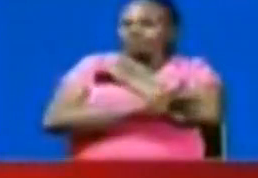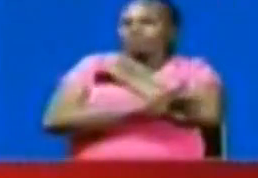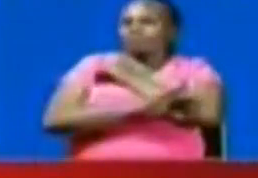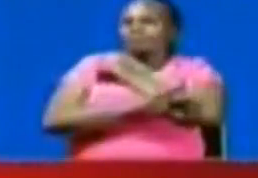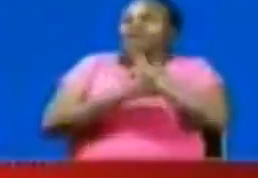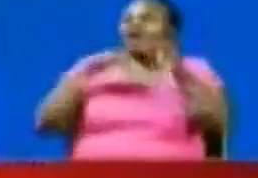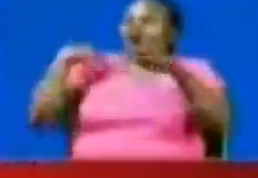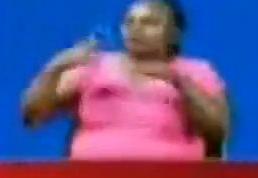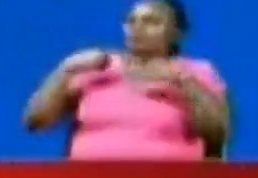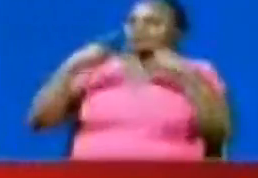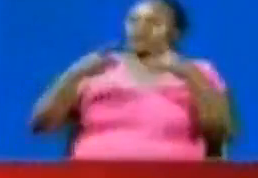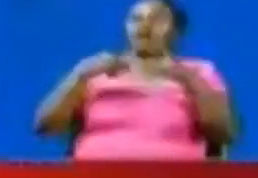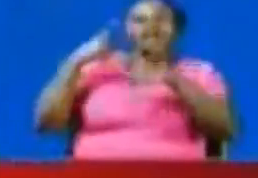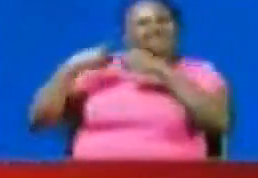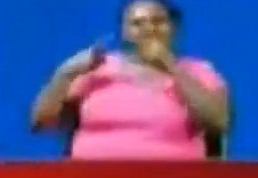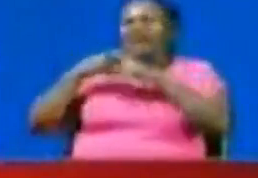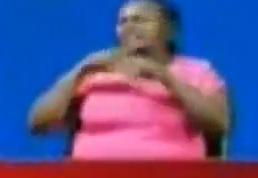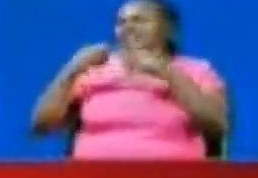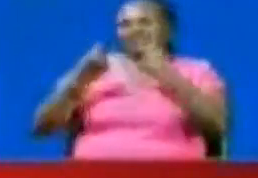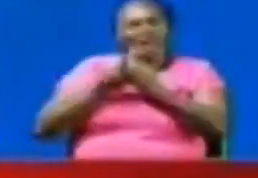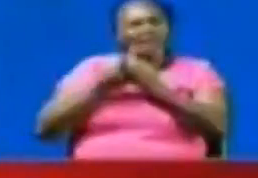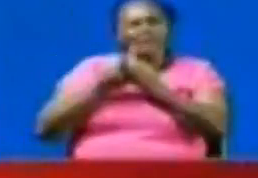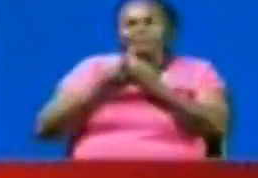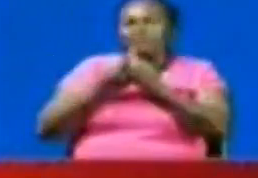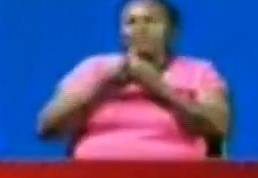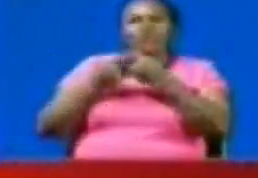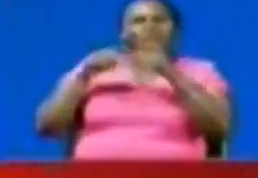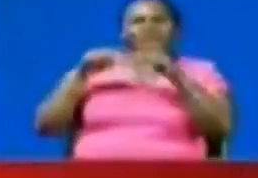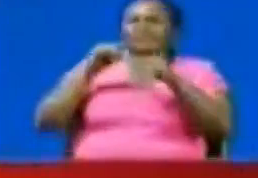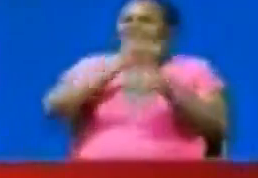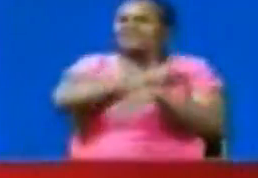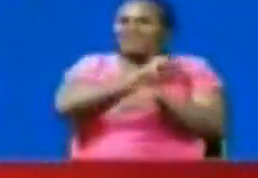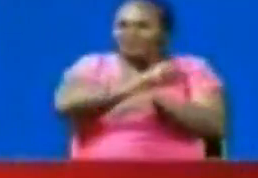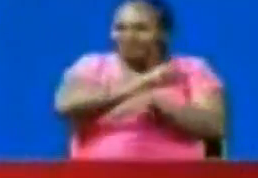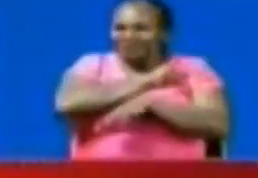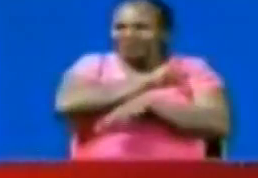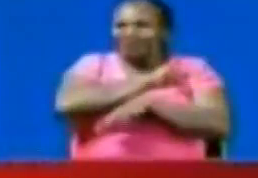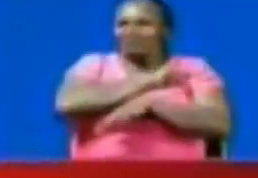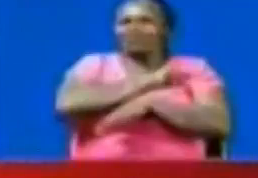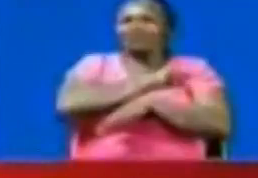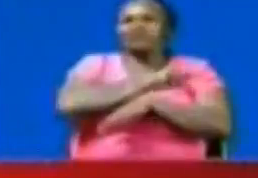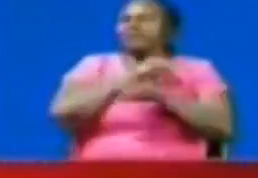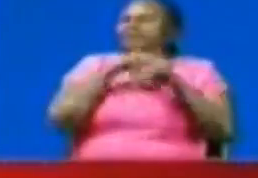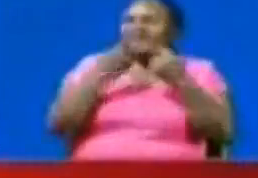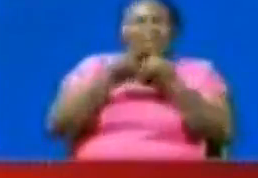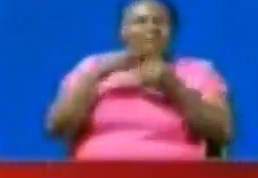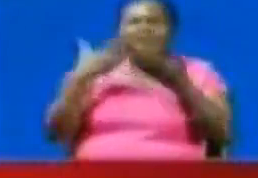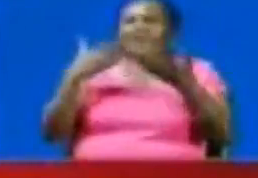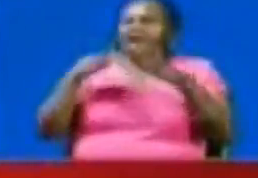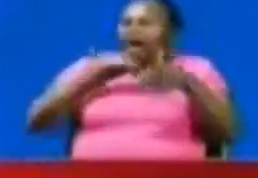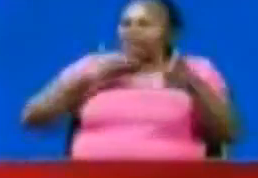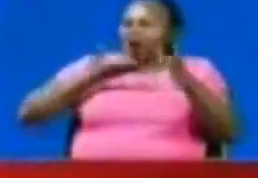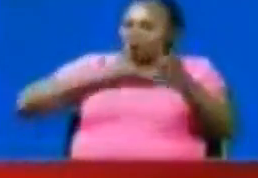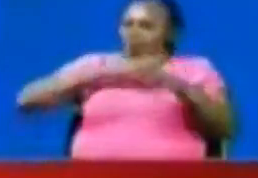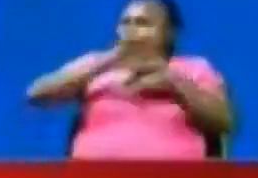Regardless, like I keep saying, of age, of race, of gender, of tribe, this is our